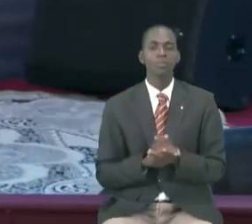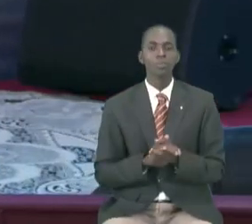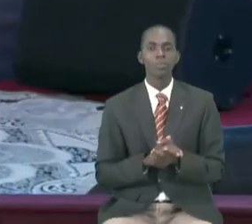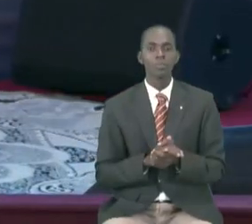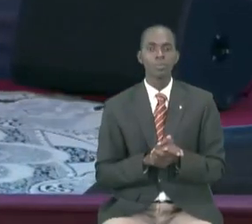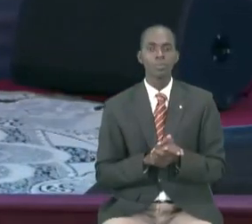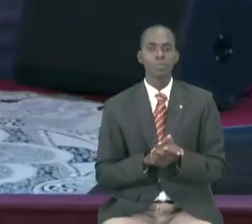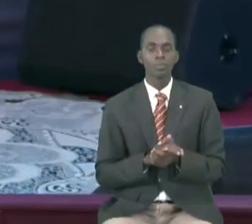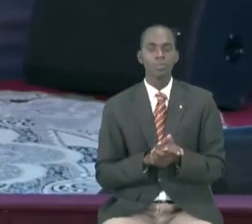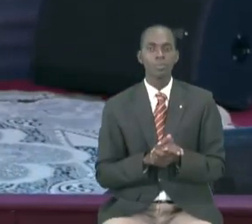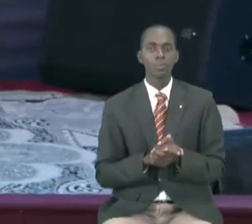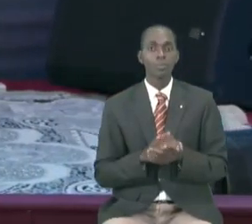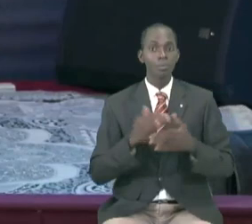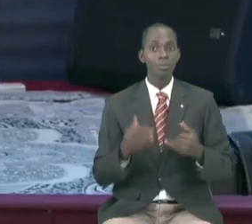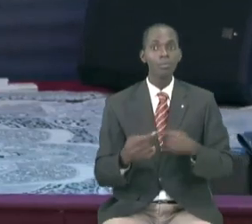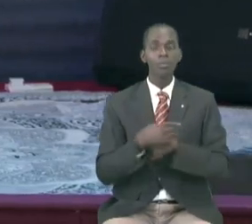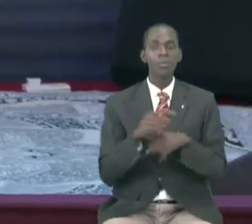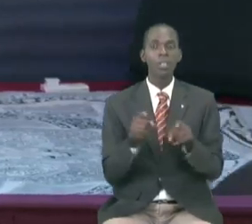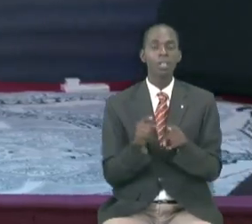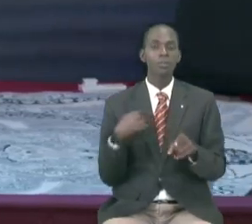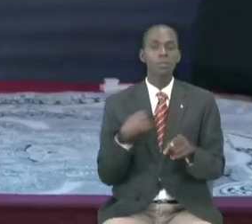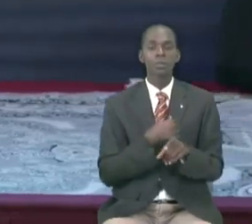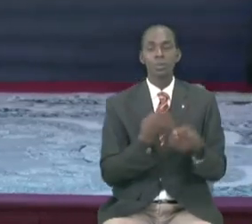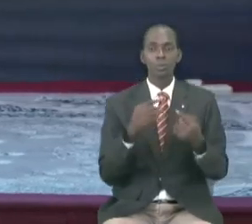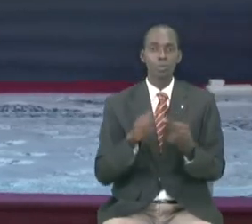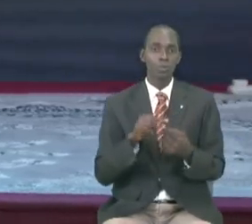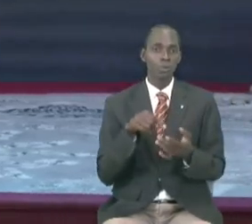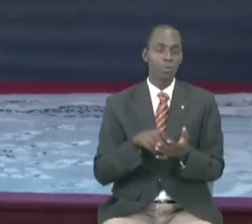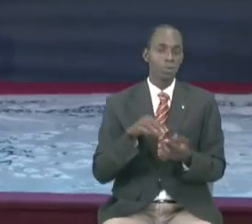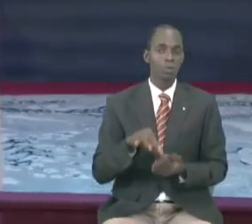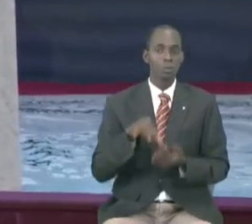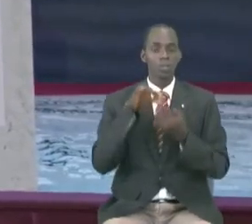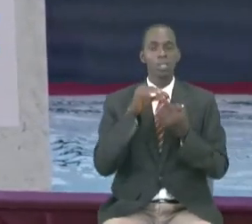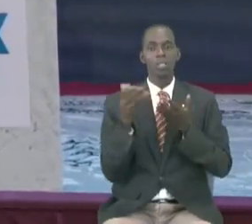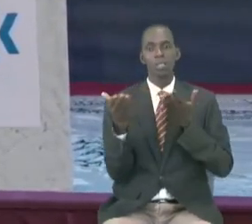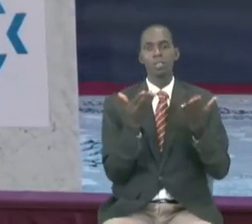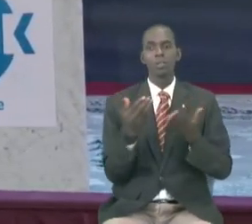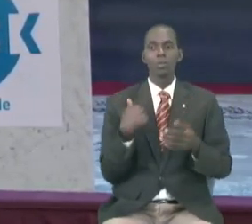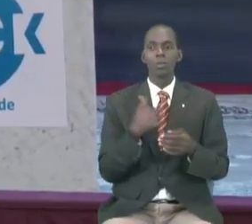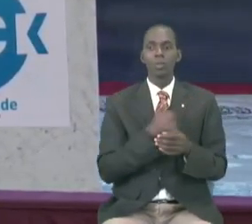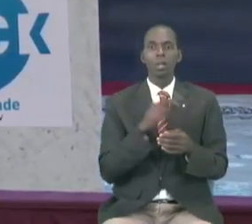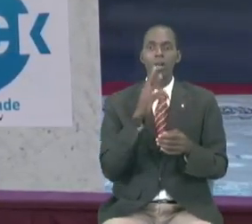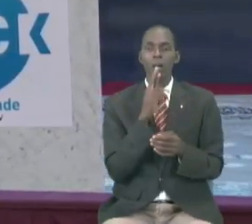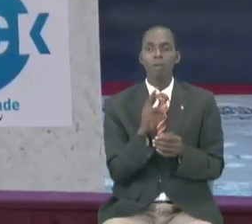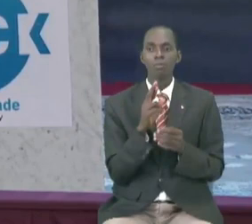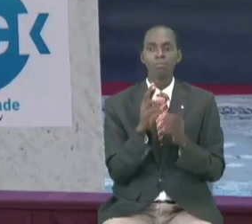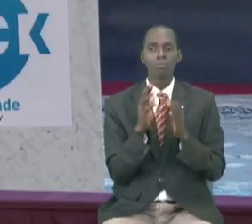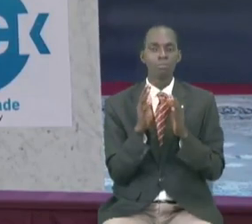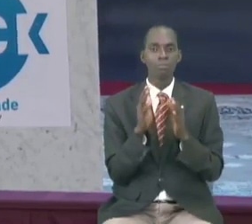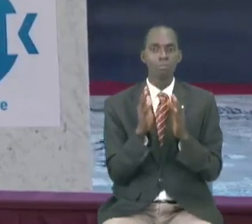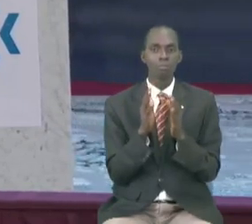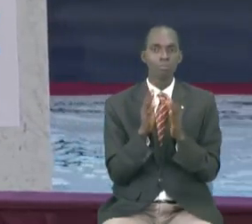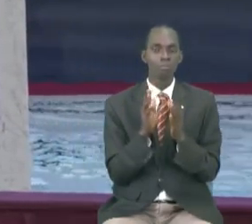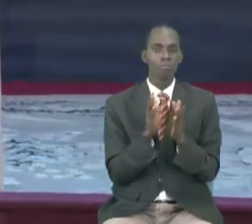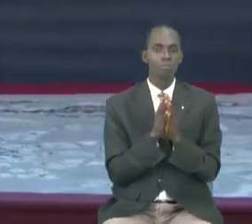have been doing from Thursday night, Friday, Saturday. This morning, we'll bring everything to a climax.